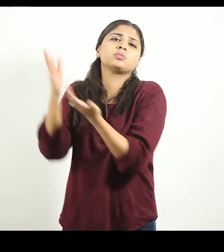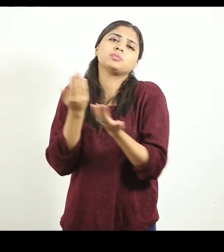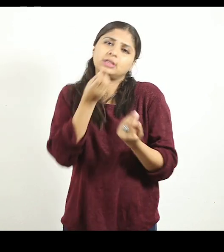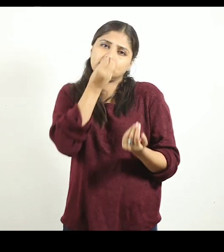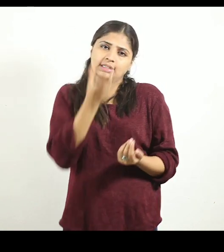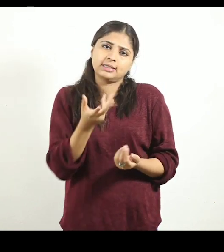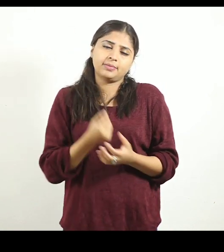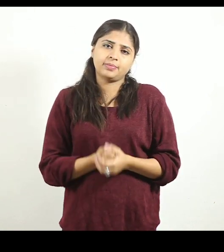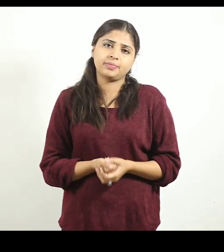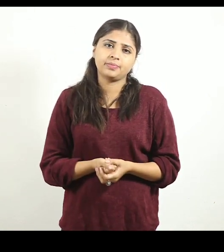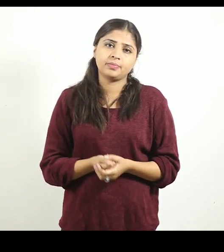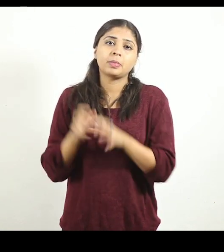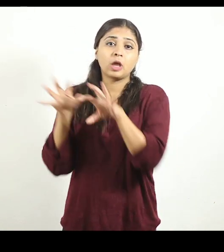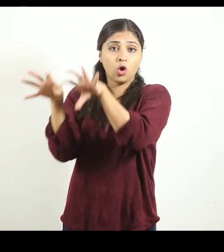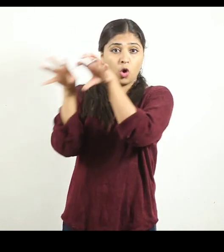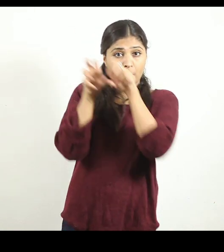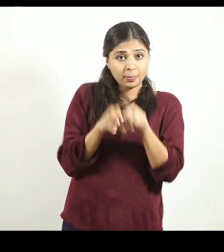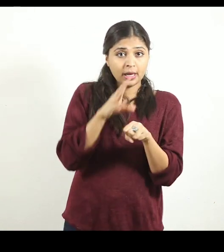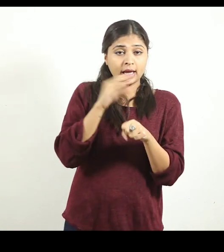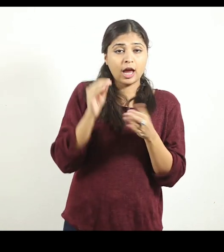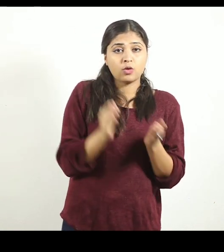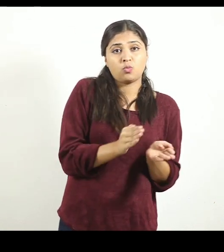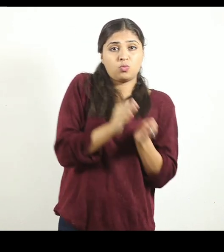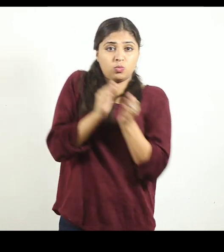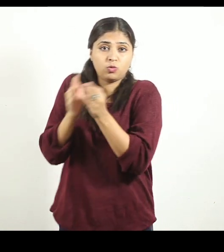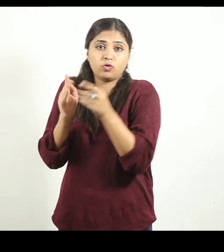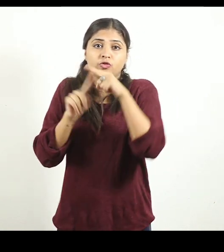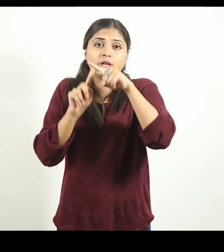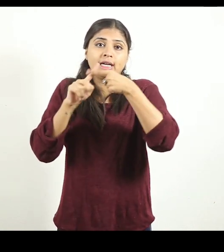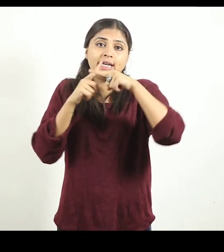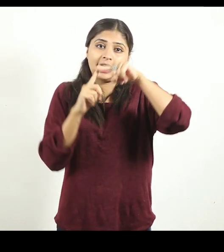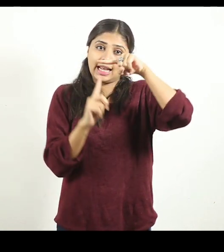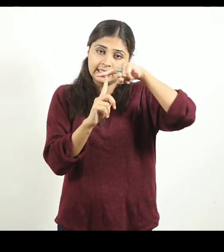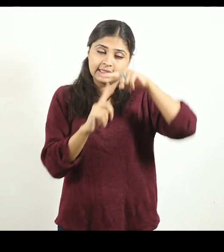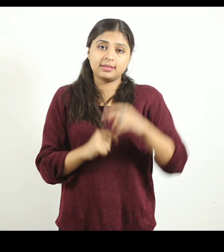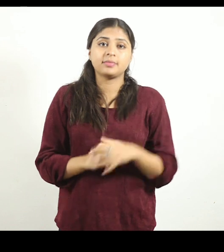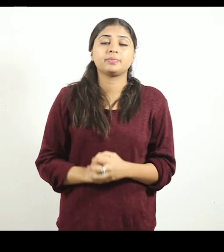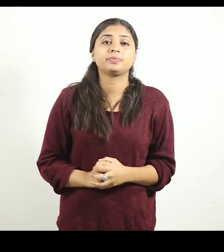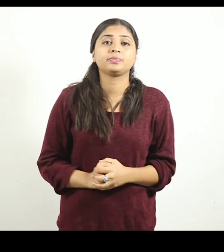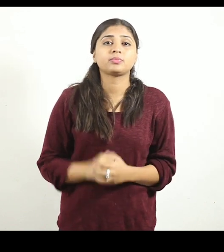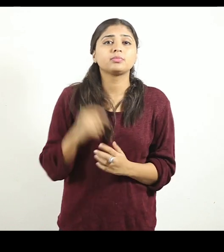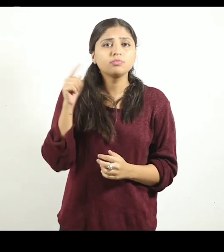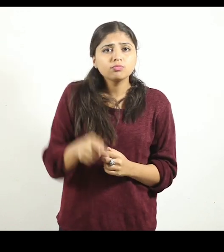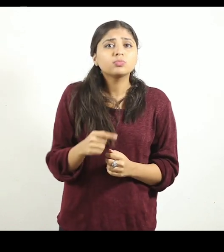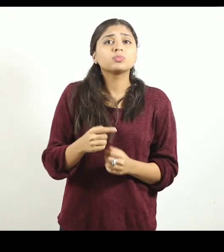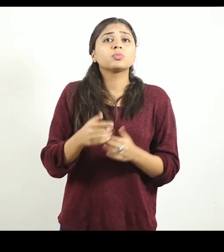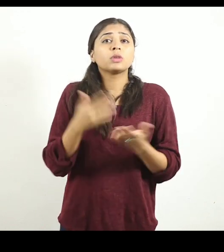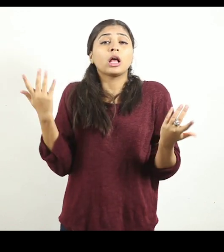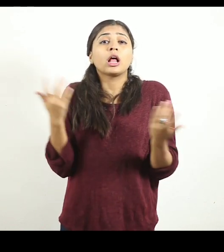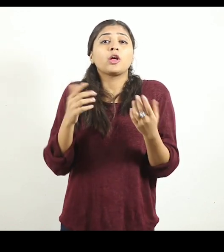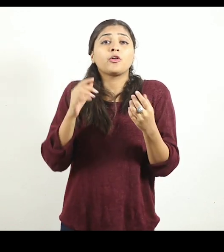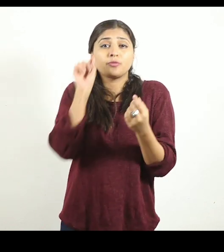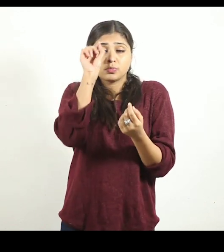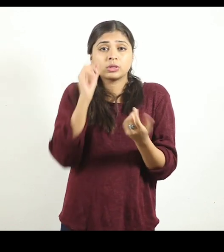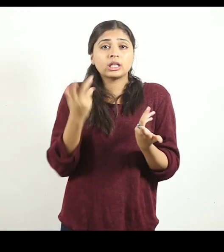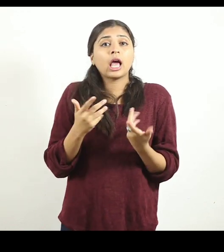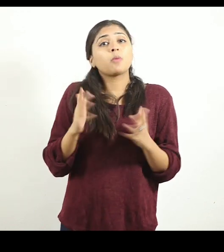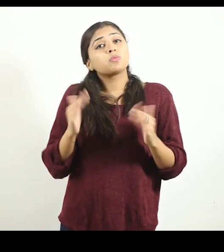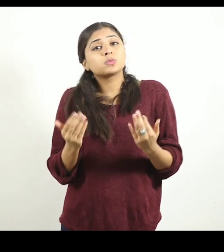Another common feature is the ability to copy or move text from one location to another.